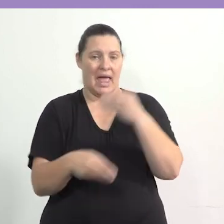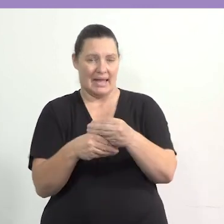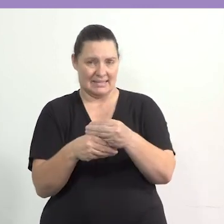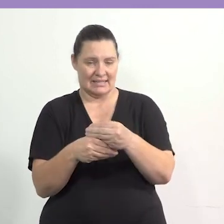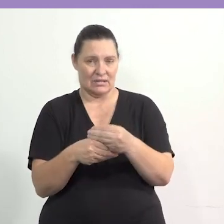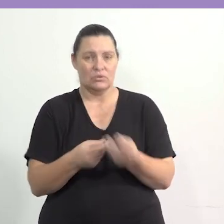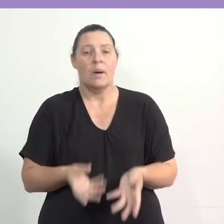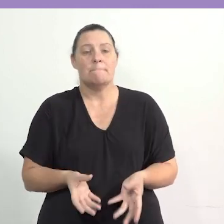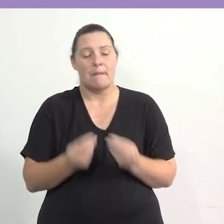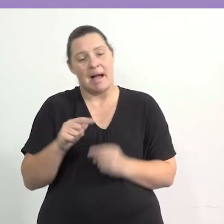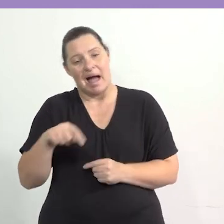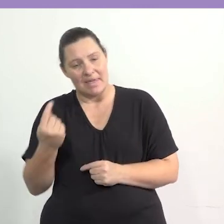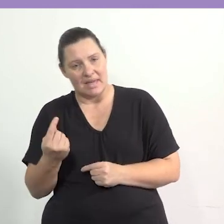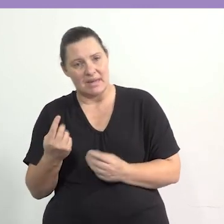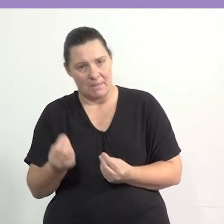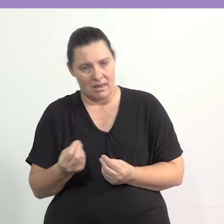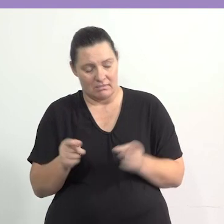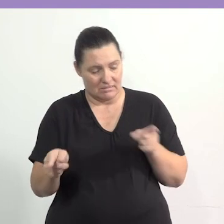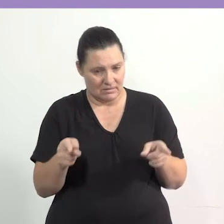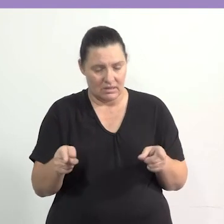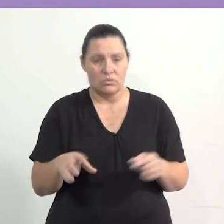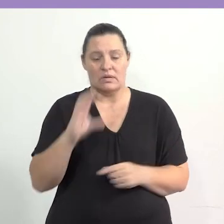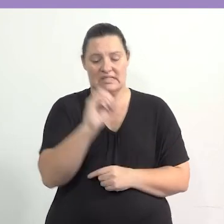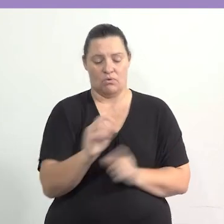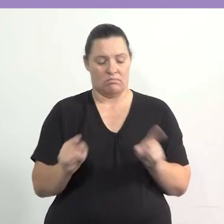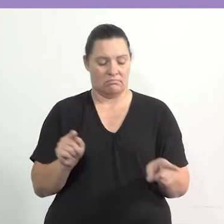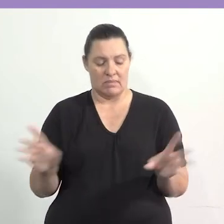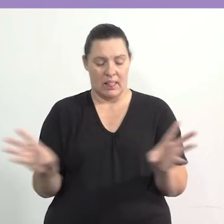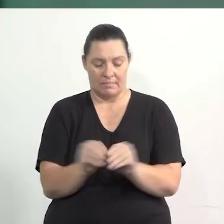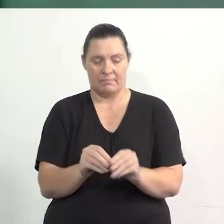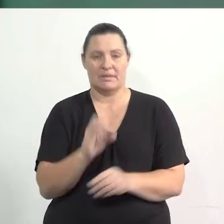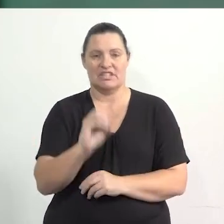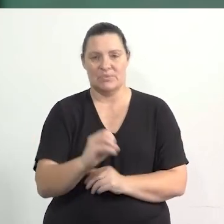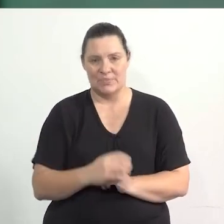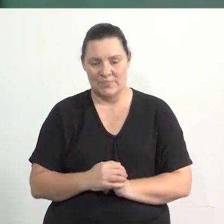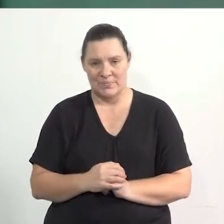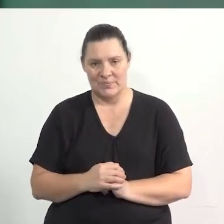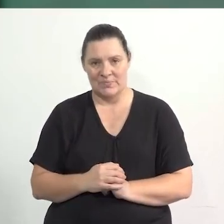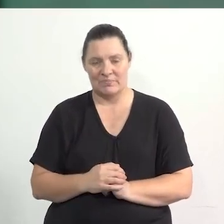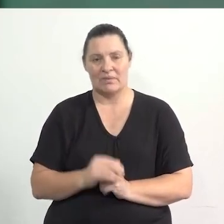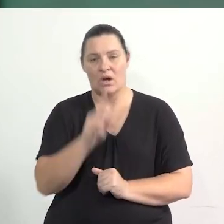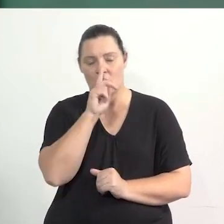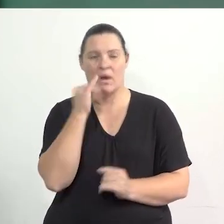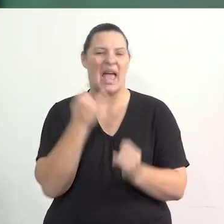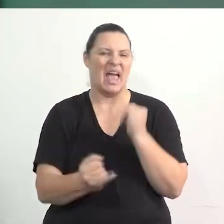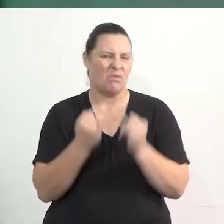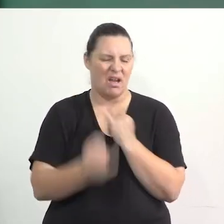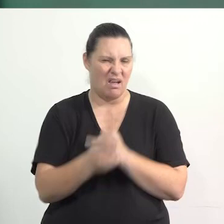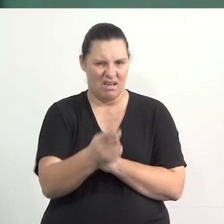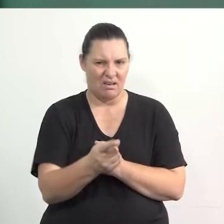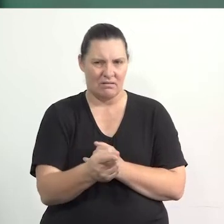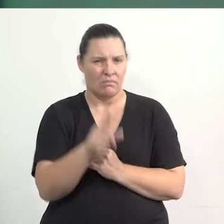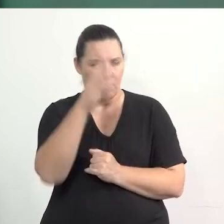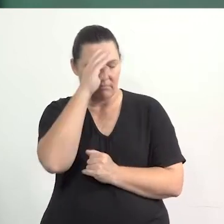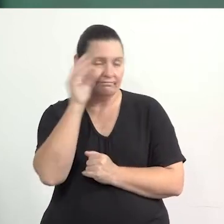add to get to another number, to get to 0. Okay, so let's now look at the common errors or things